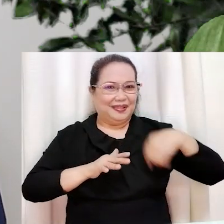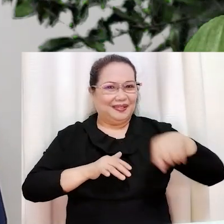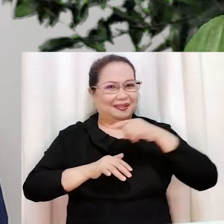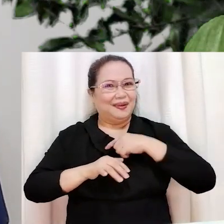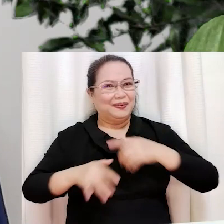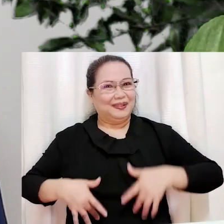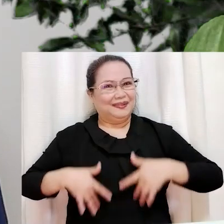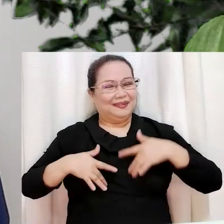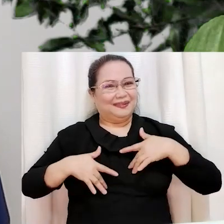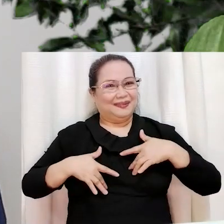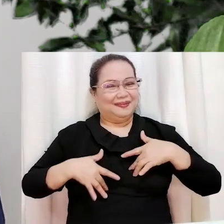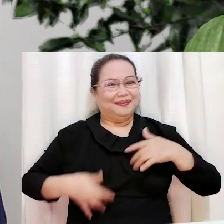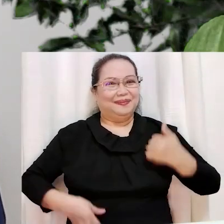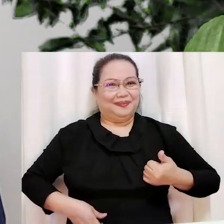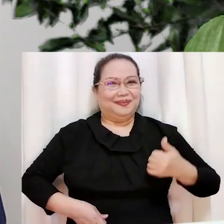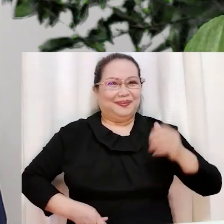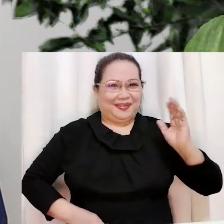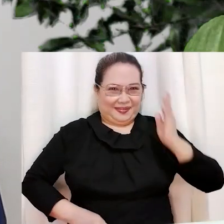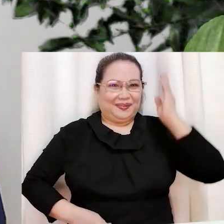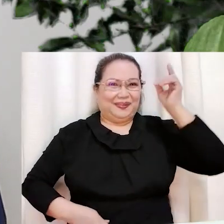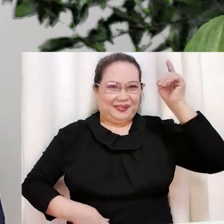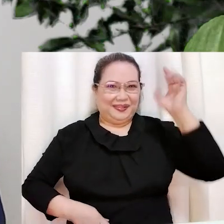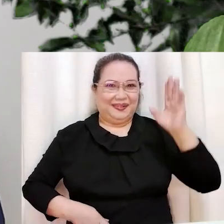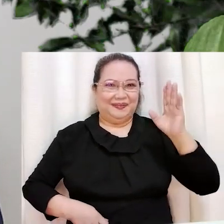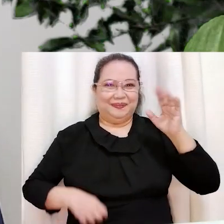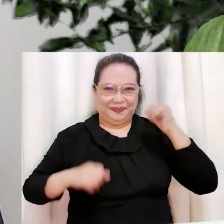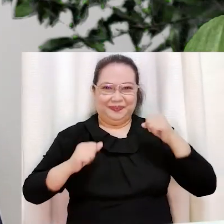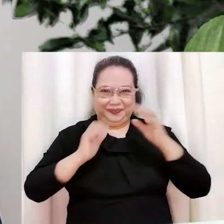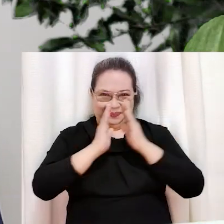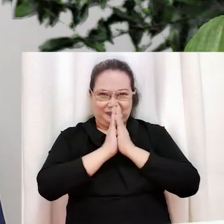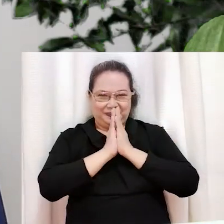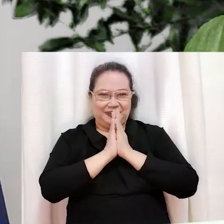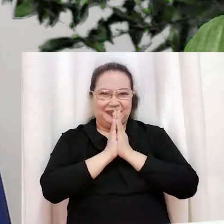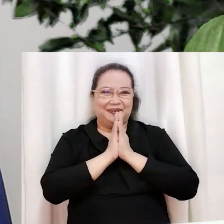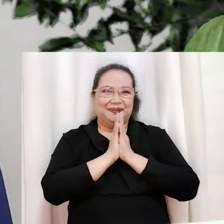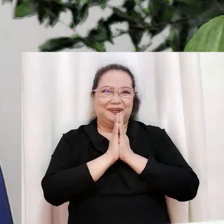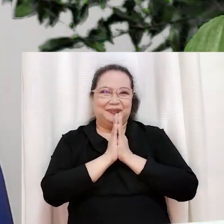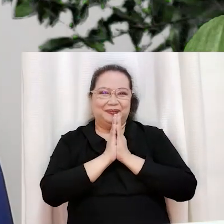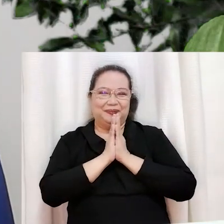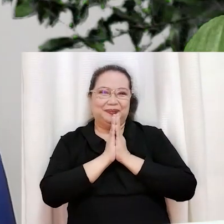lives. Let's come to the Lord in prayer.